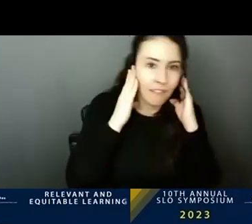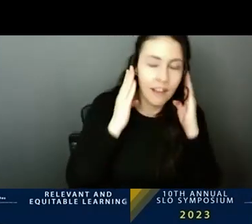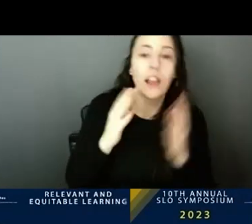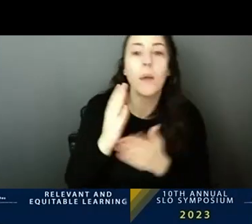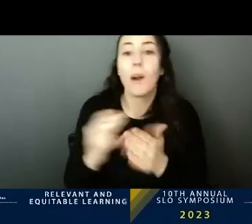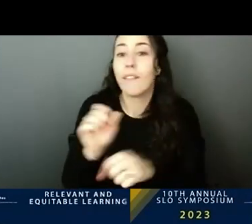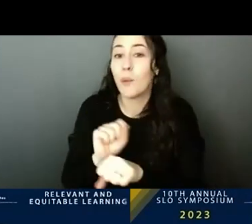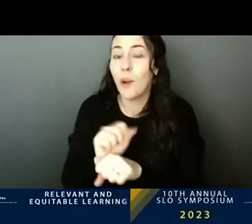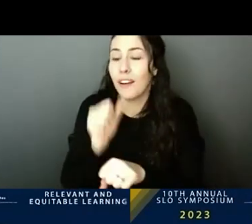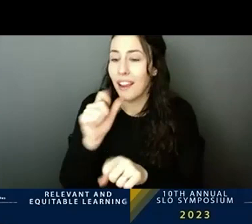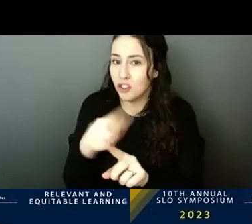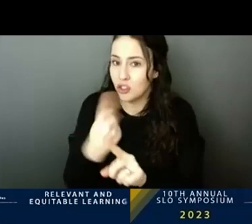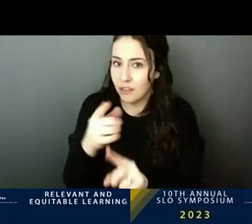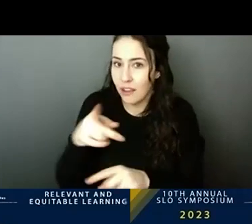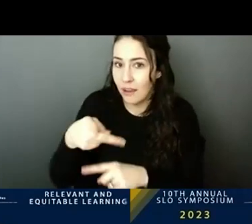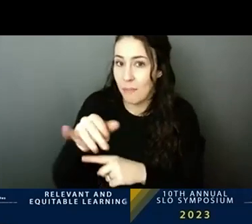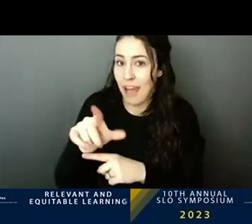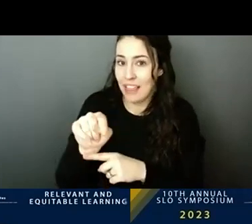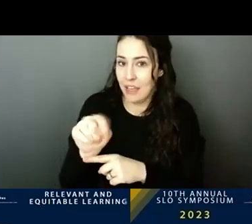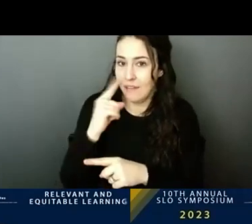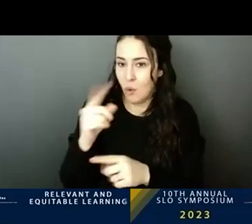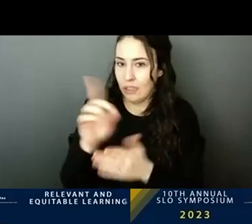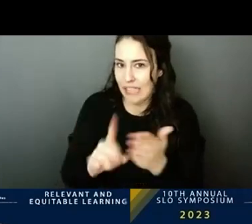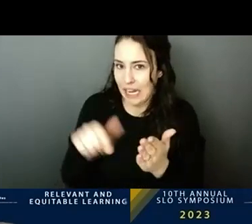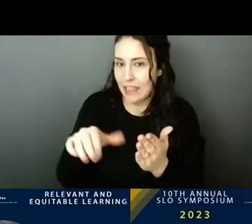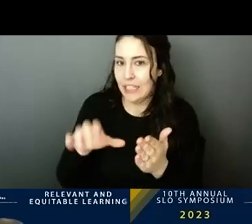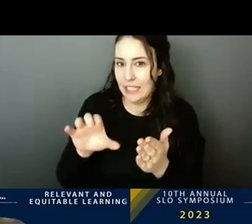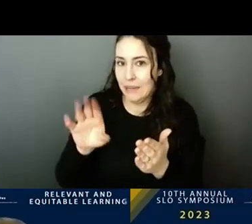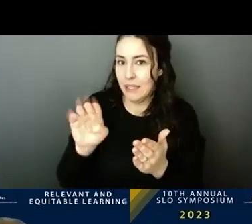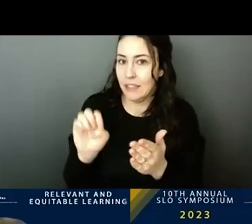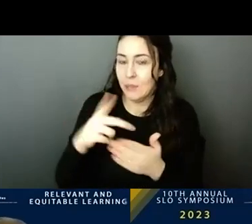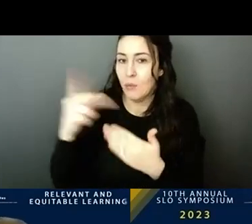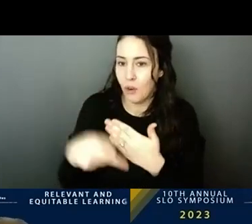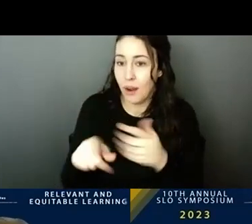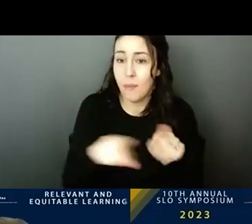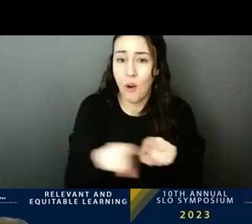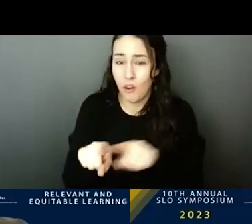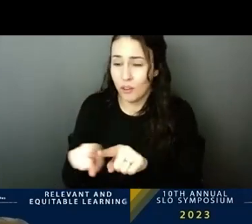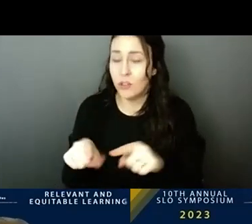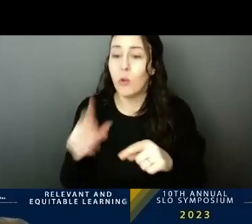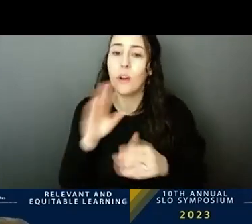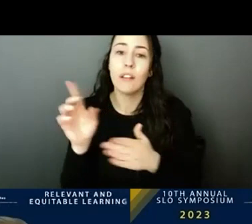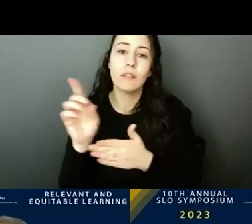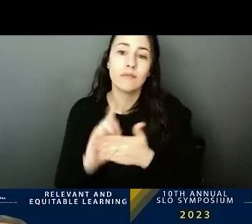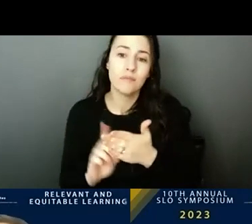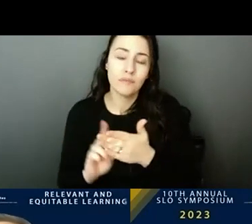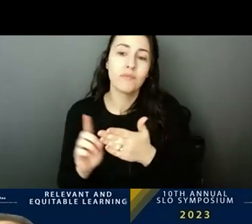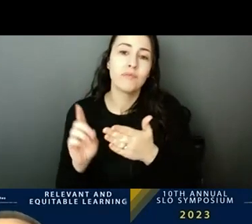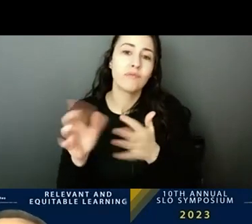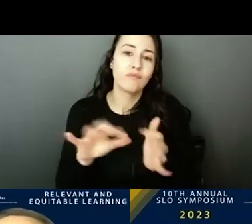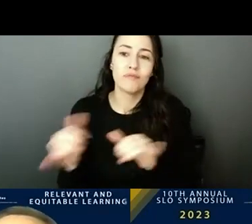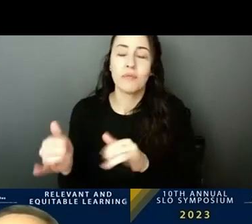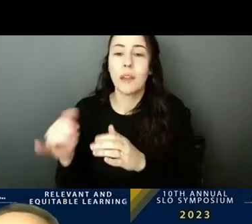pilot for designing these CBE programs, there's also a set of work on designing an apportionment model specific to